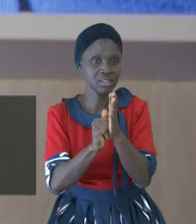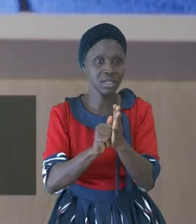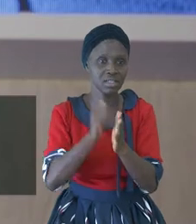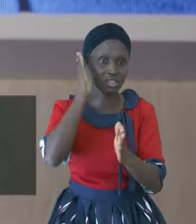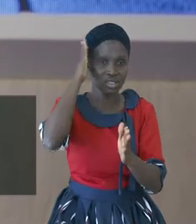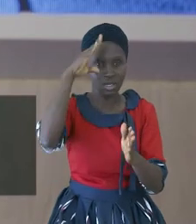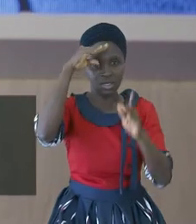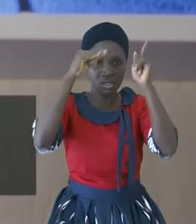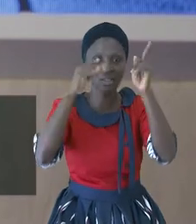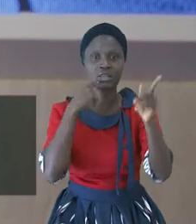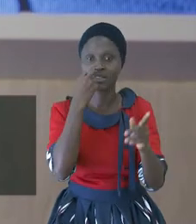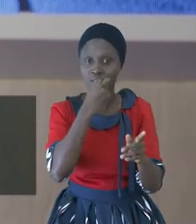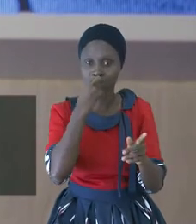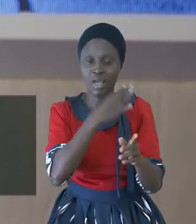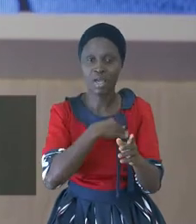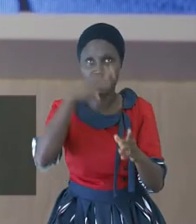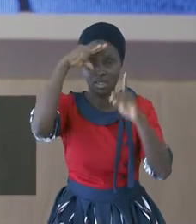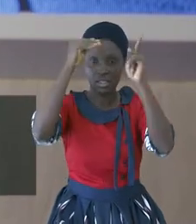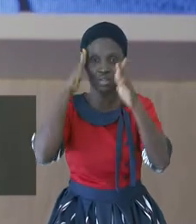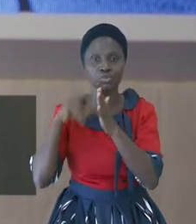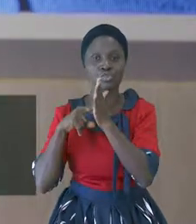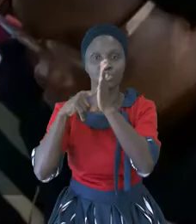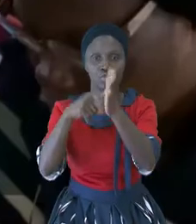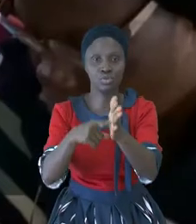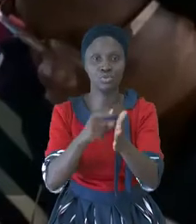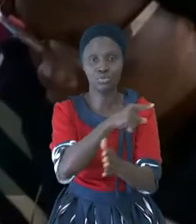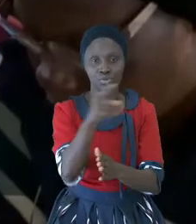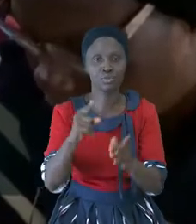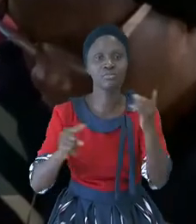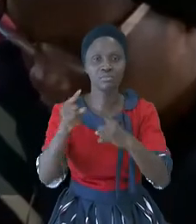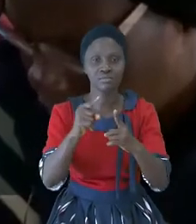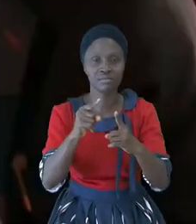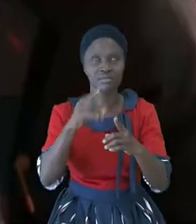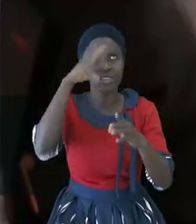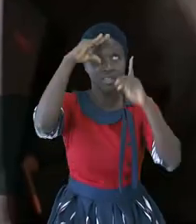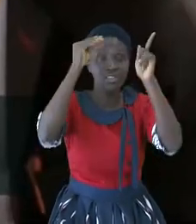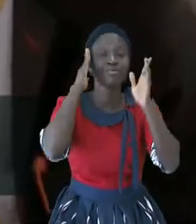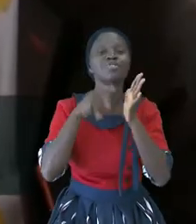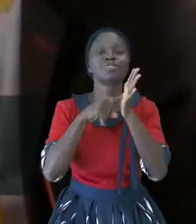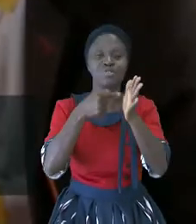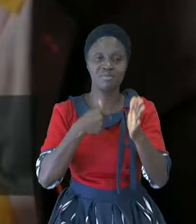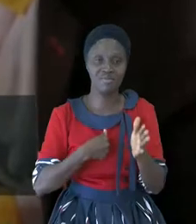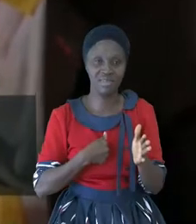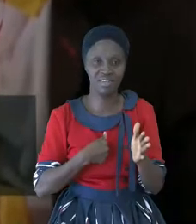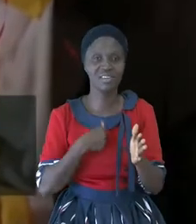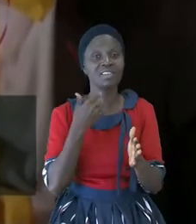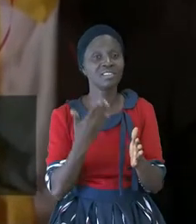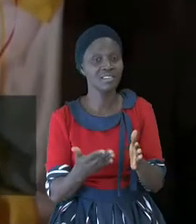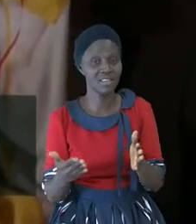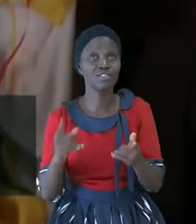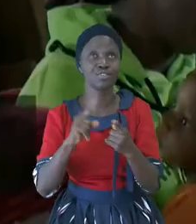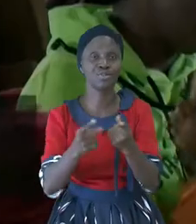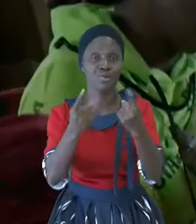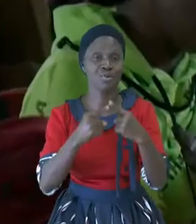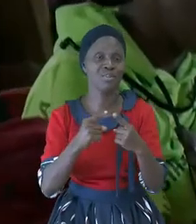and it will show you, it will show me, it will show me things to come.